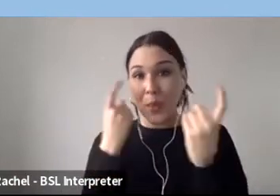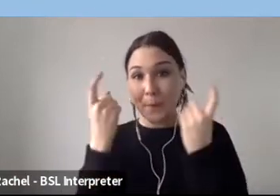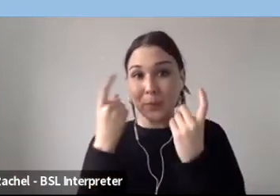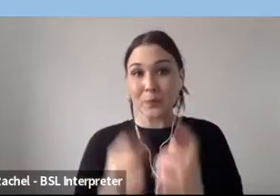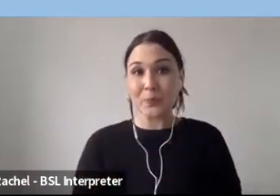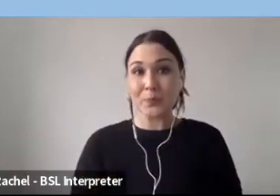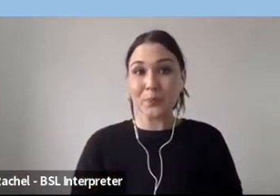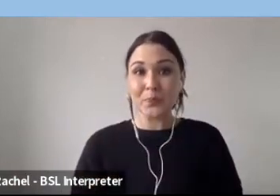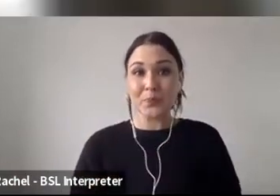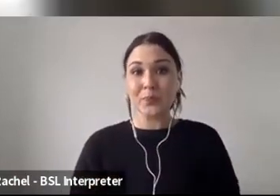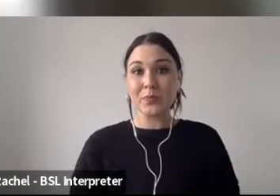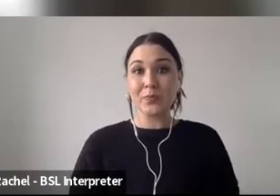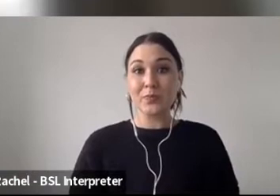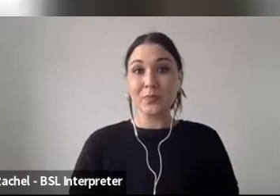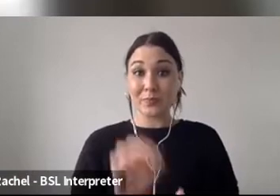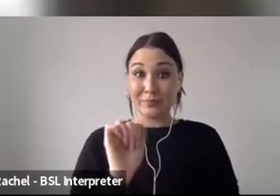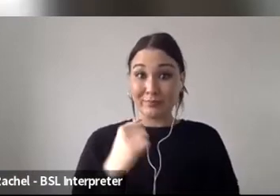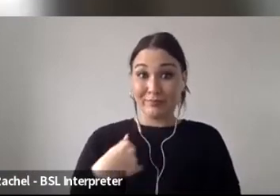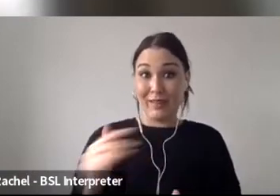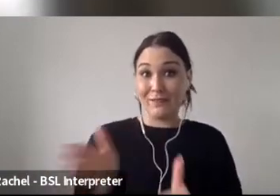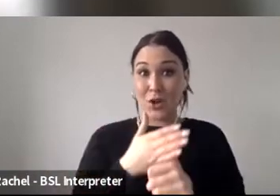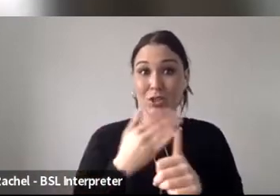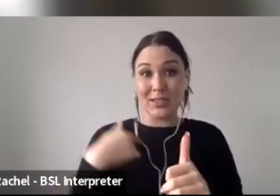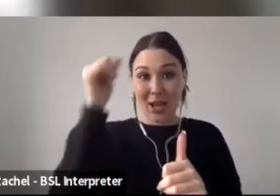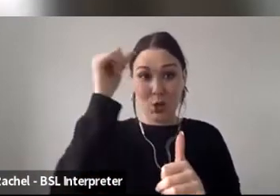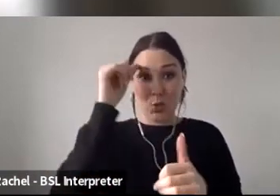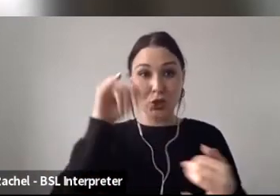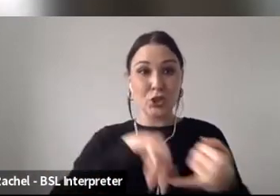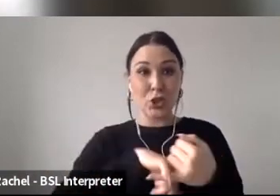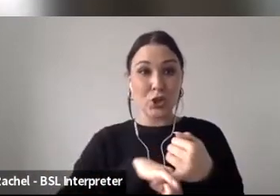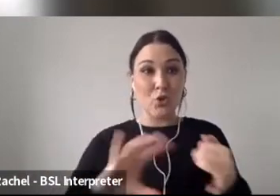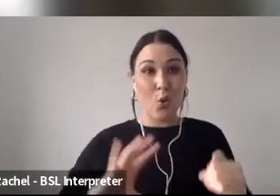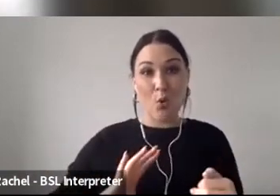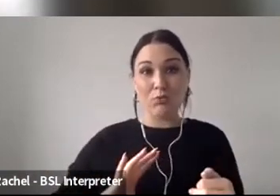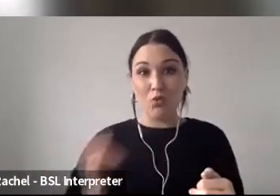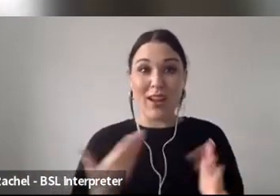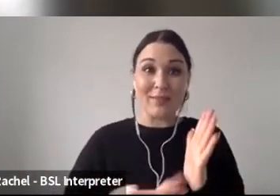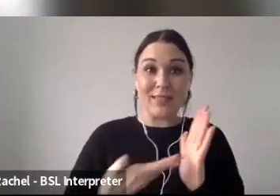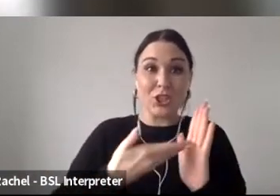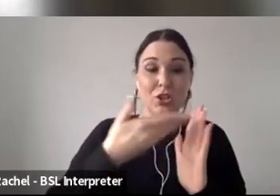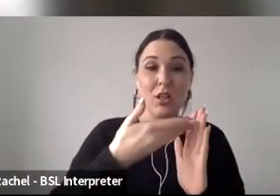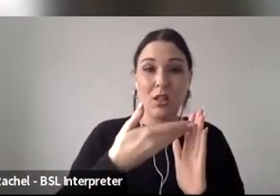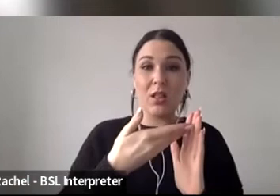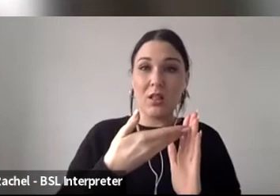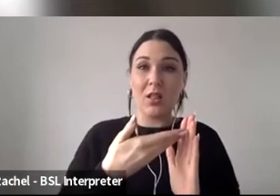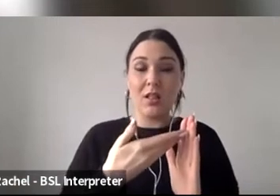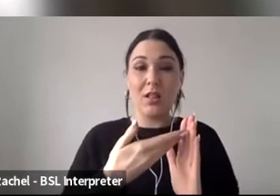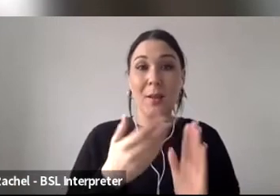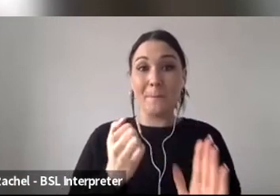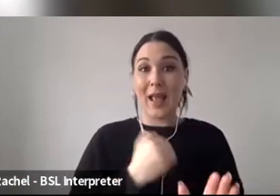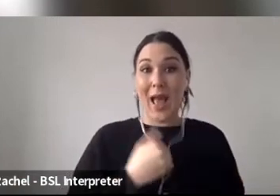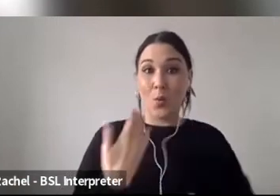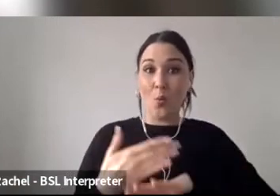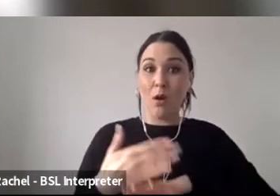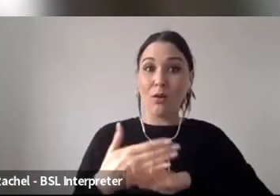I know. Yeah, so I'll go first. I know Stuart probably has some additional ones that I work